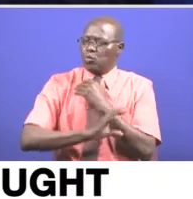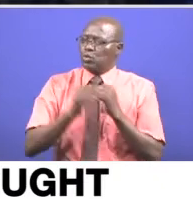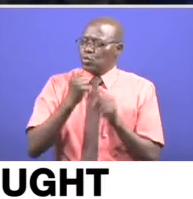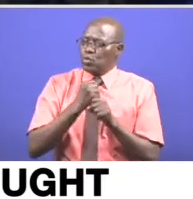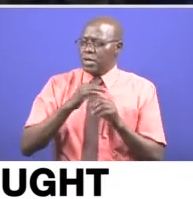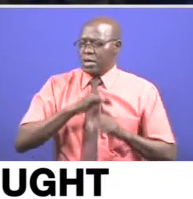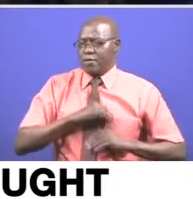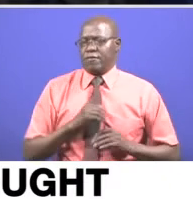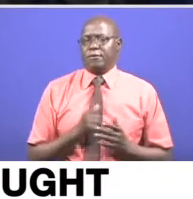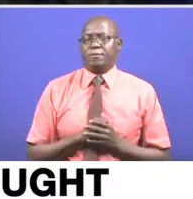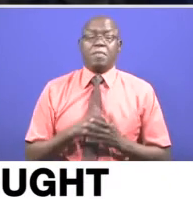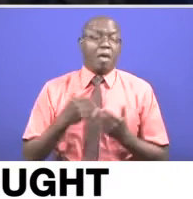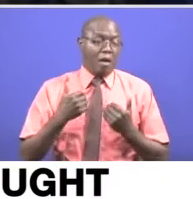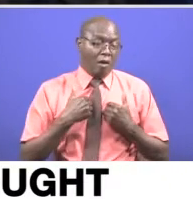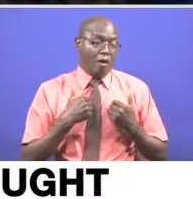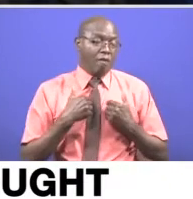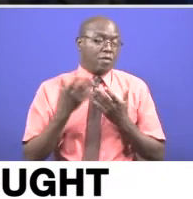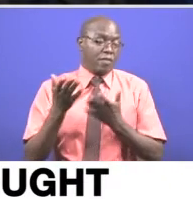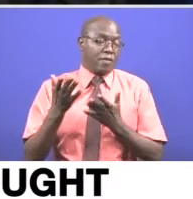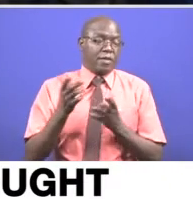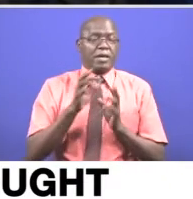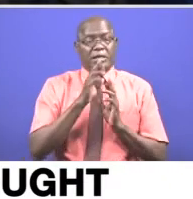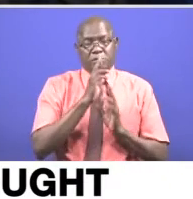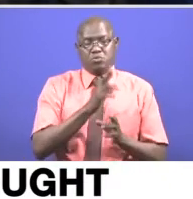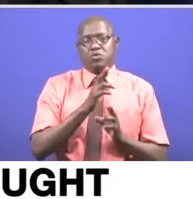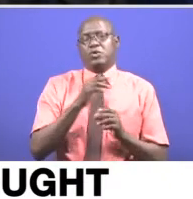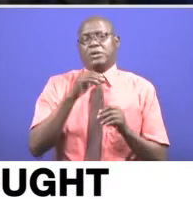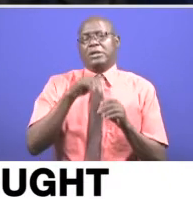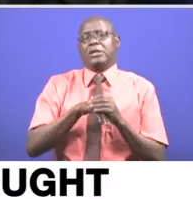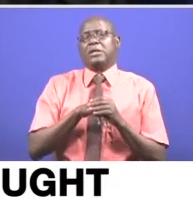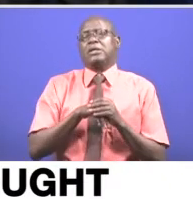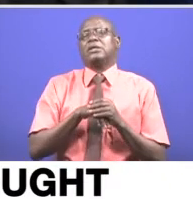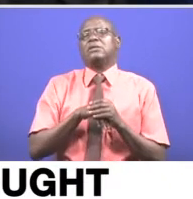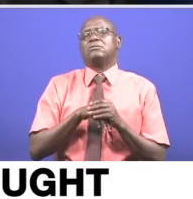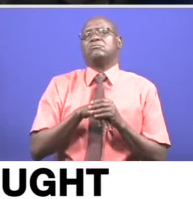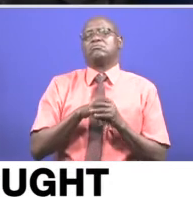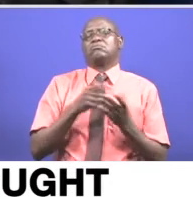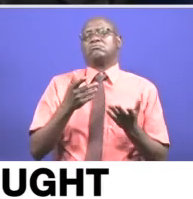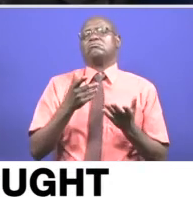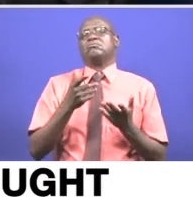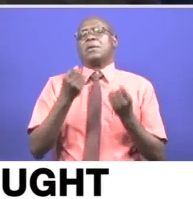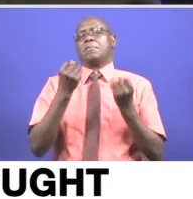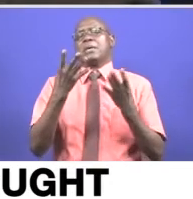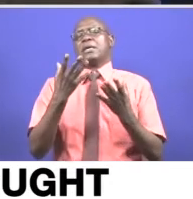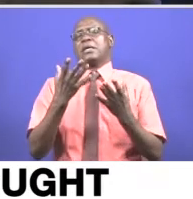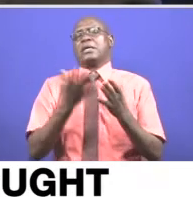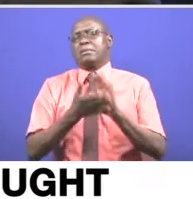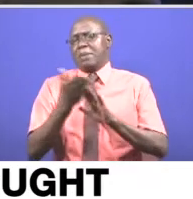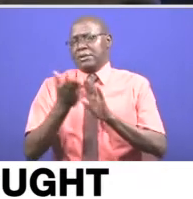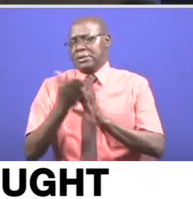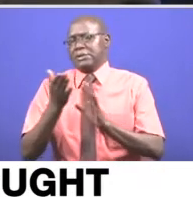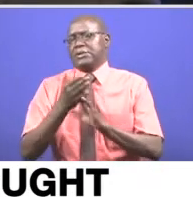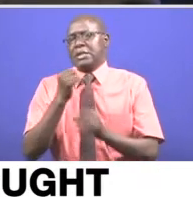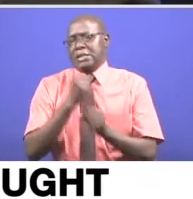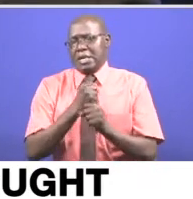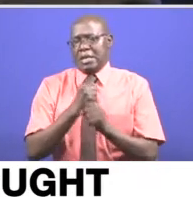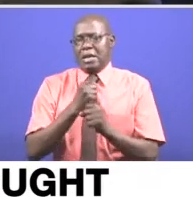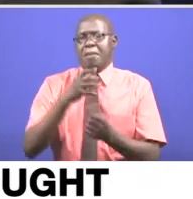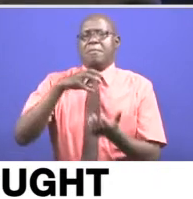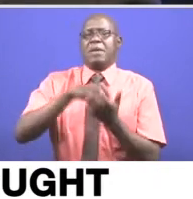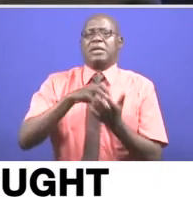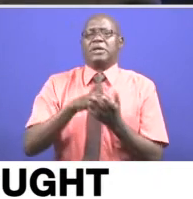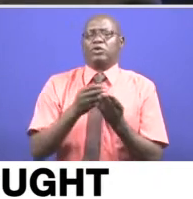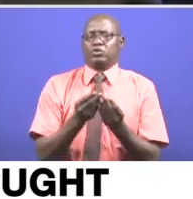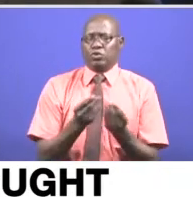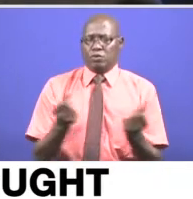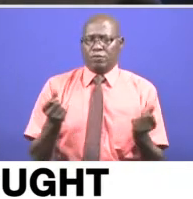had a response in emergencies many times. Mm-hmm. And once the emergencies are done and the matter settles,